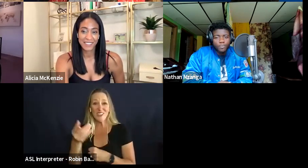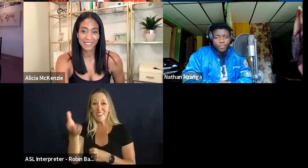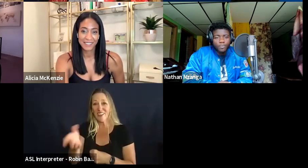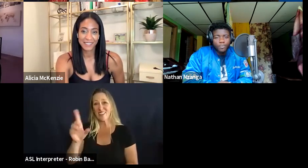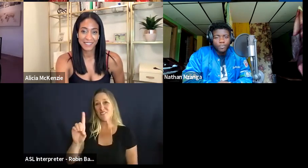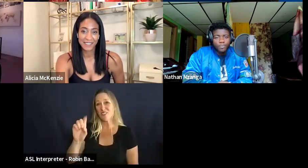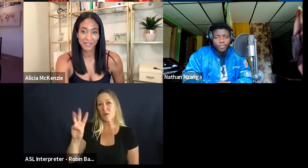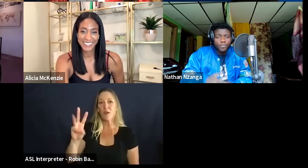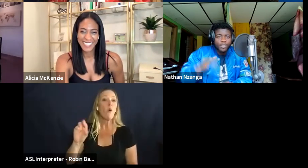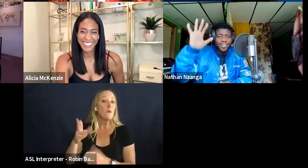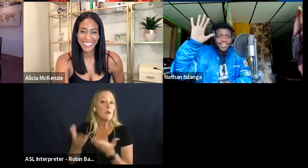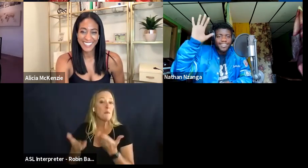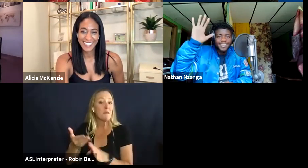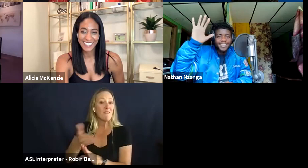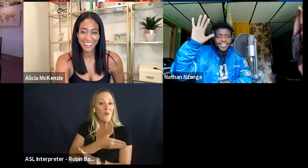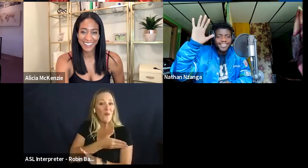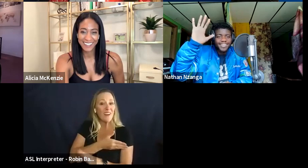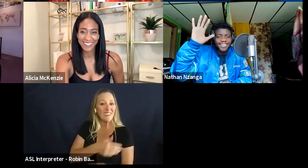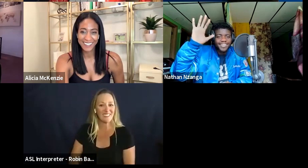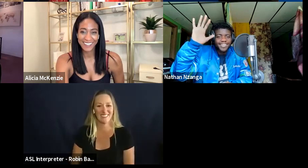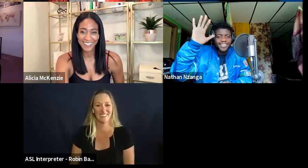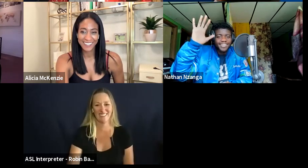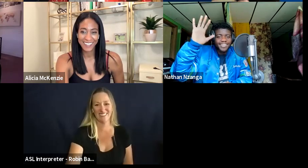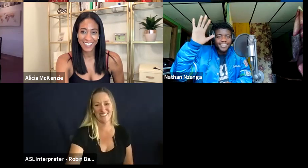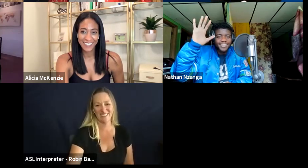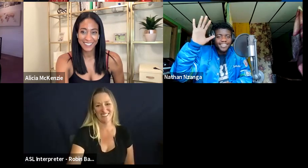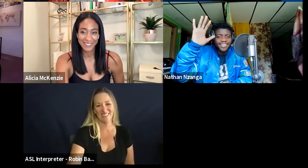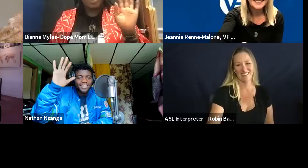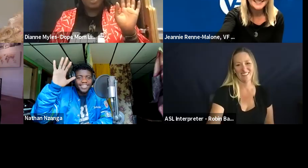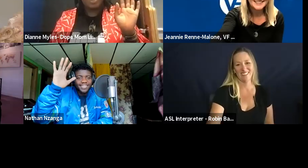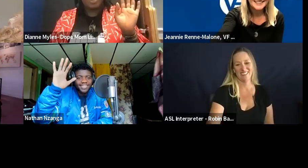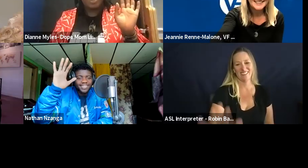week or before thank you lizzie bye